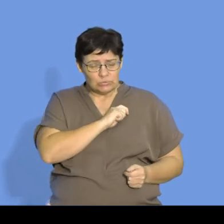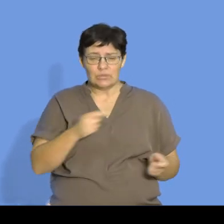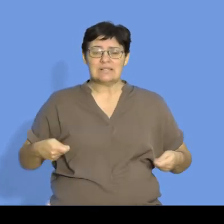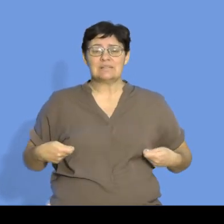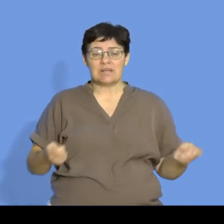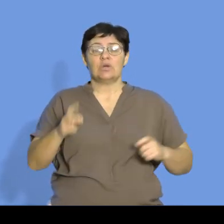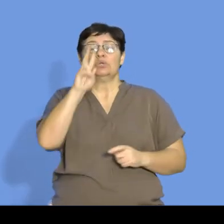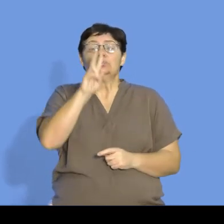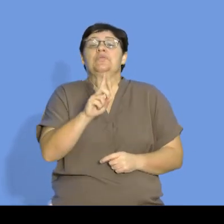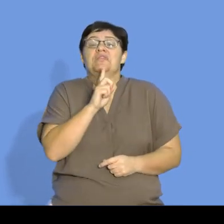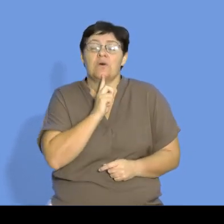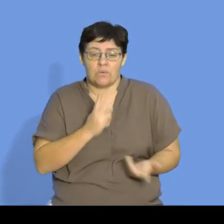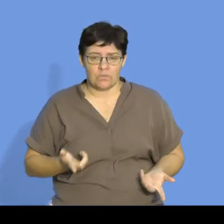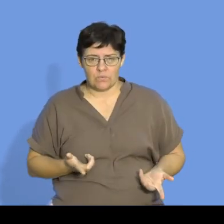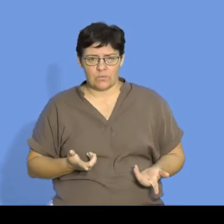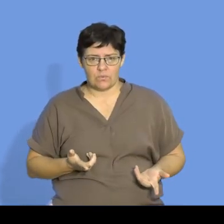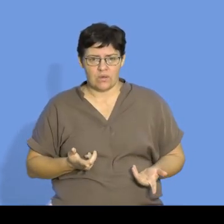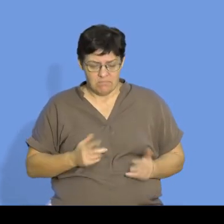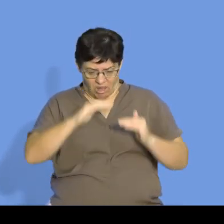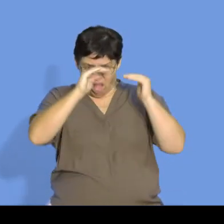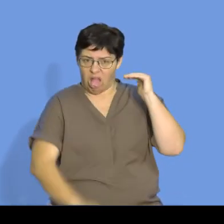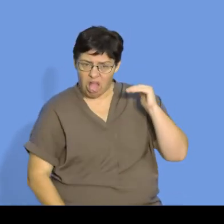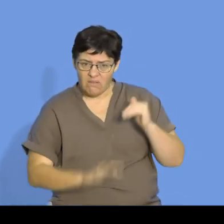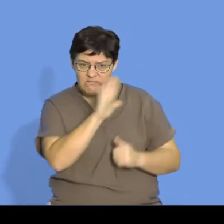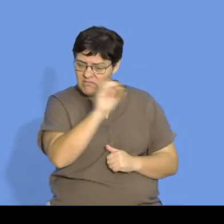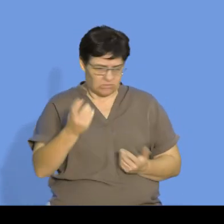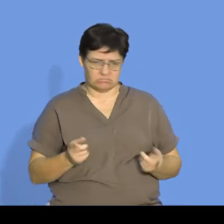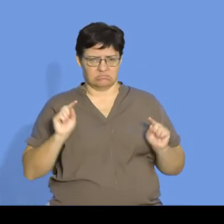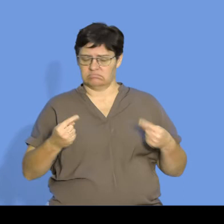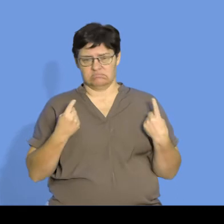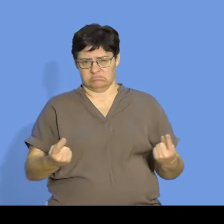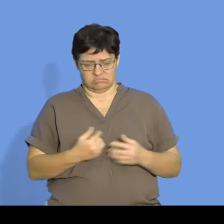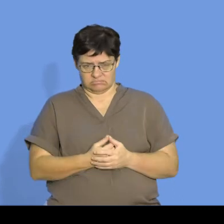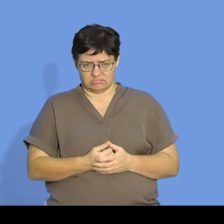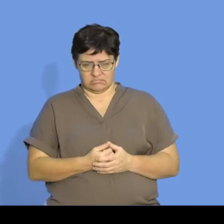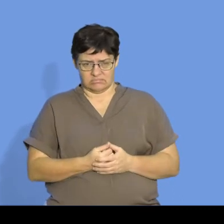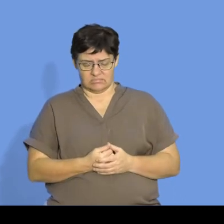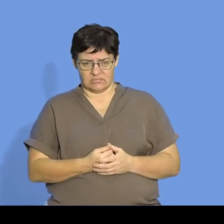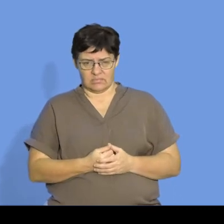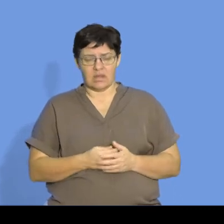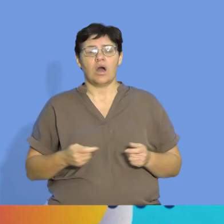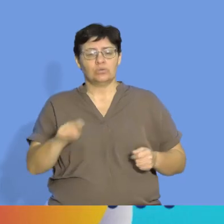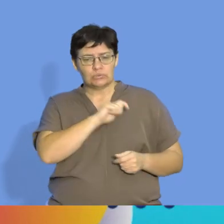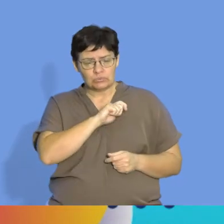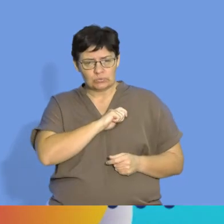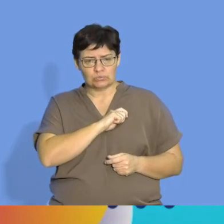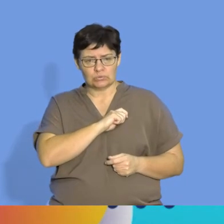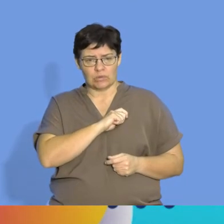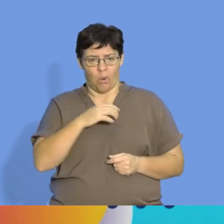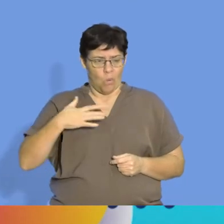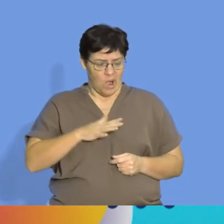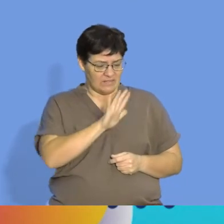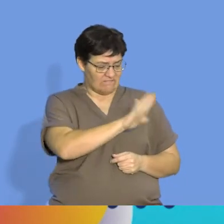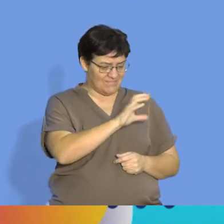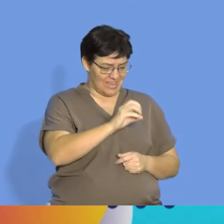spending 2,000 Rand. So already you can see that the amount that she is spending